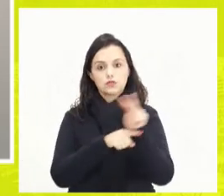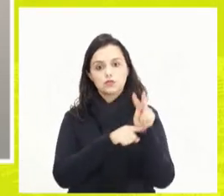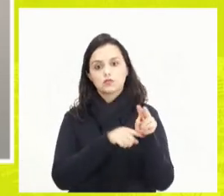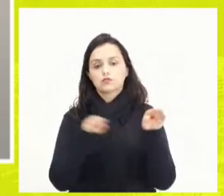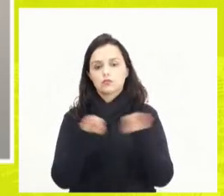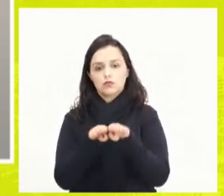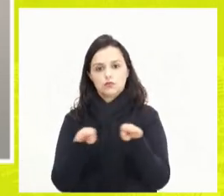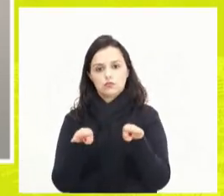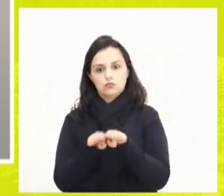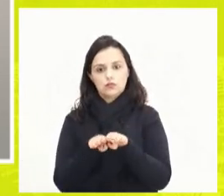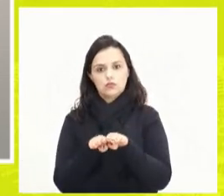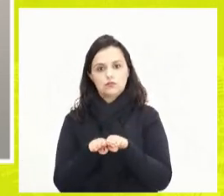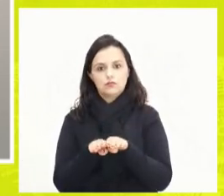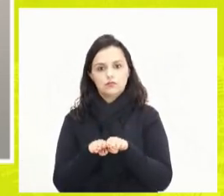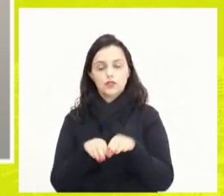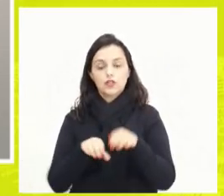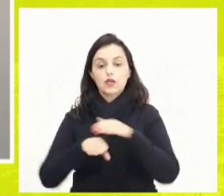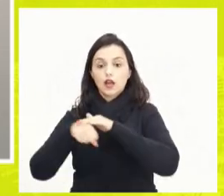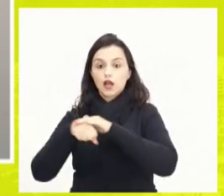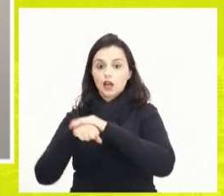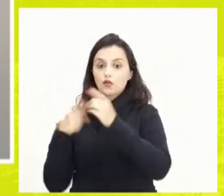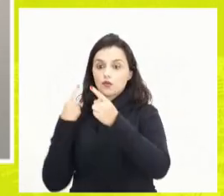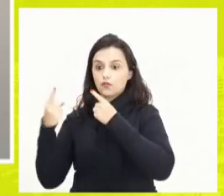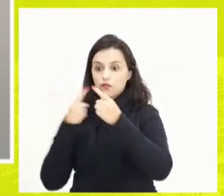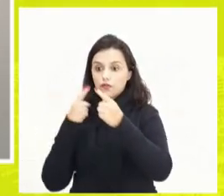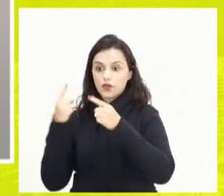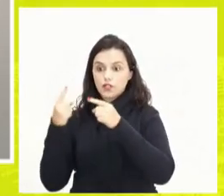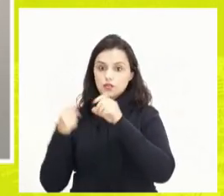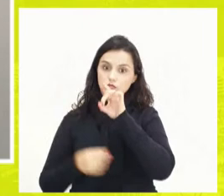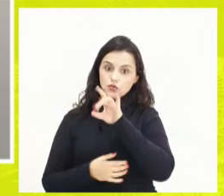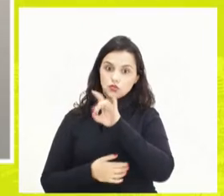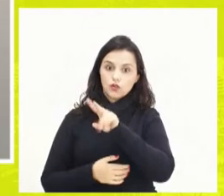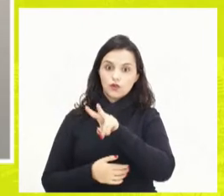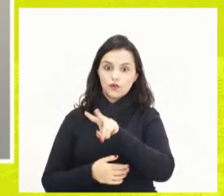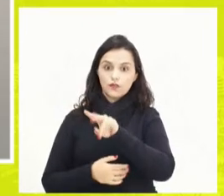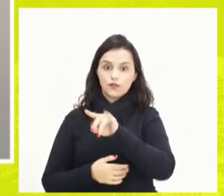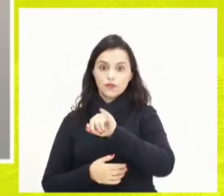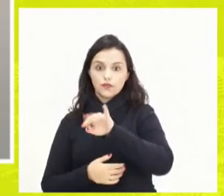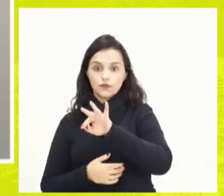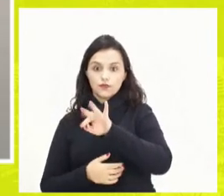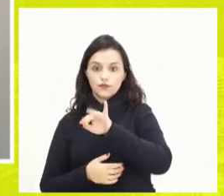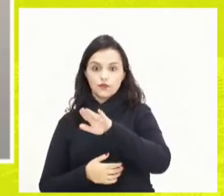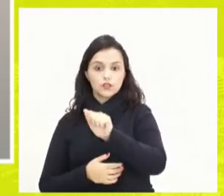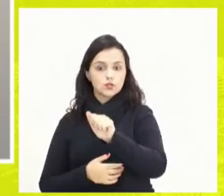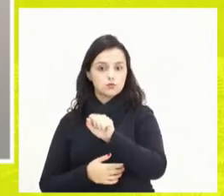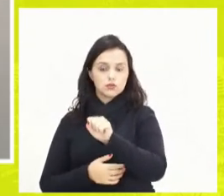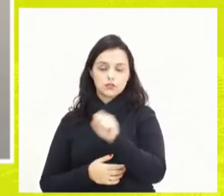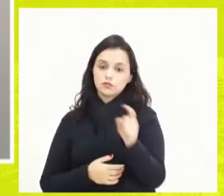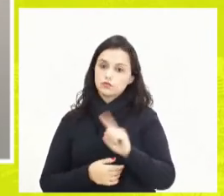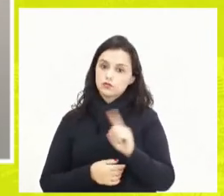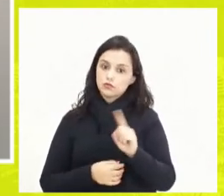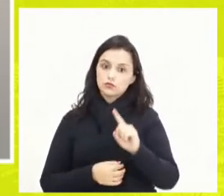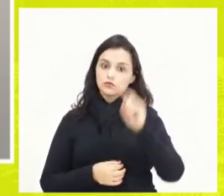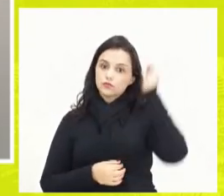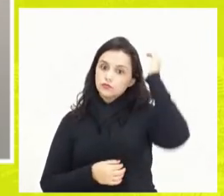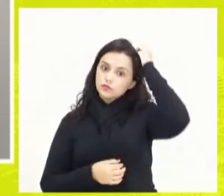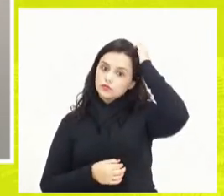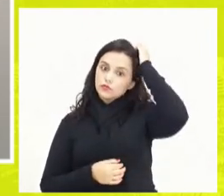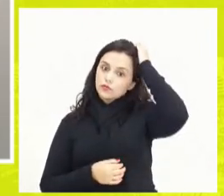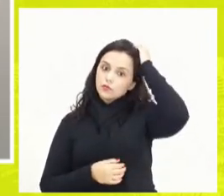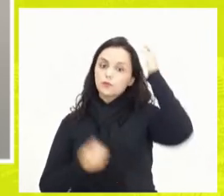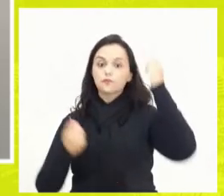conversations shouldn't just happen with victims i think it's really pregnant when the gliami talks about